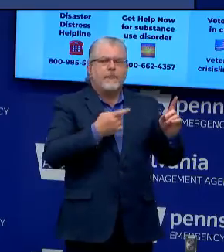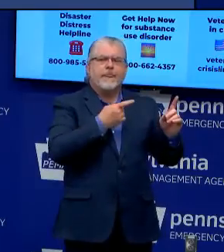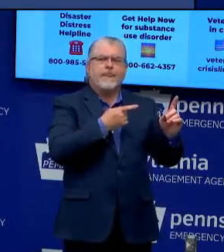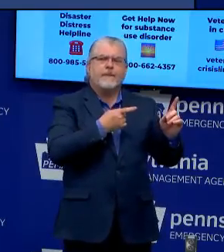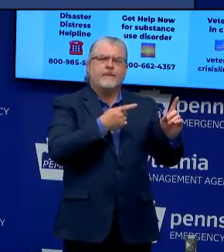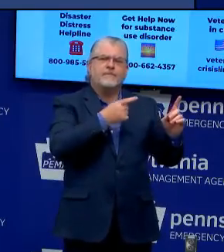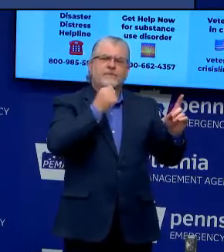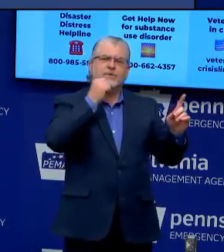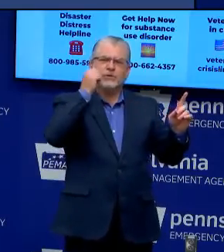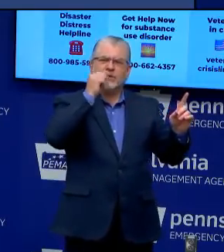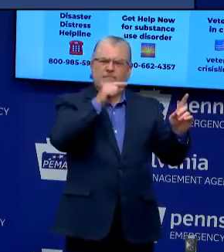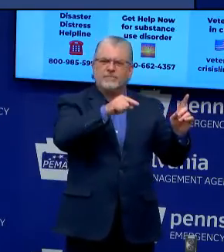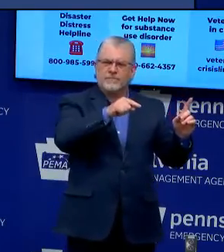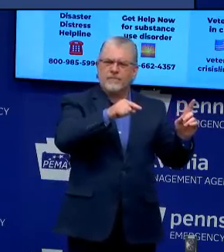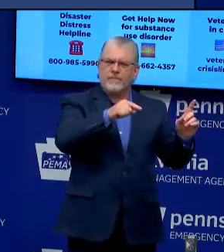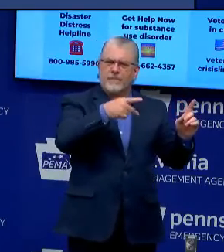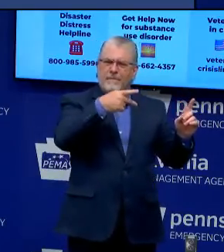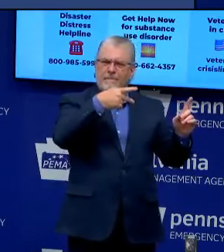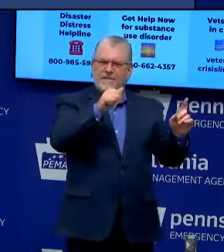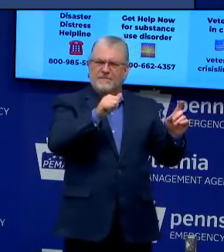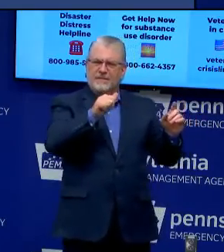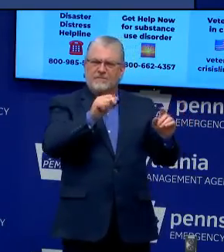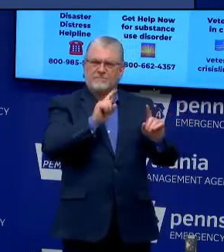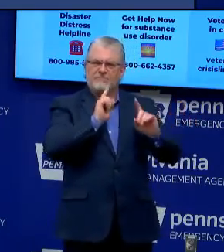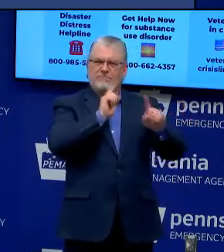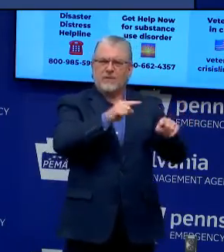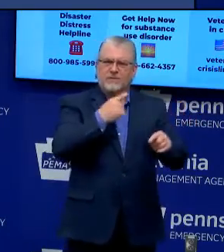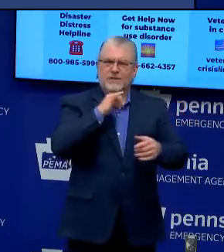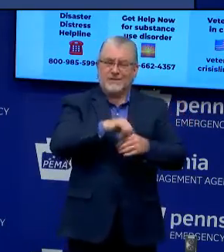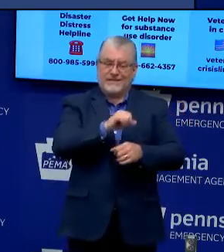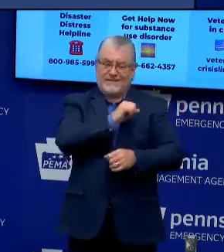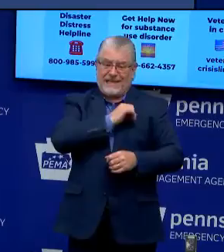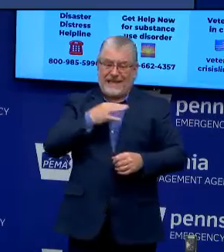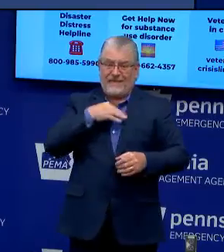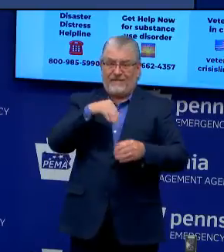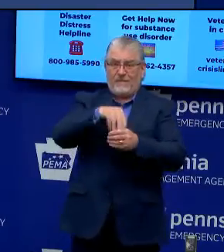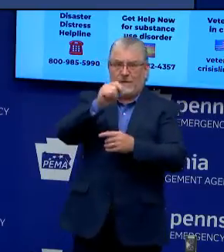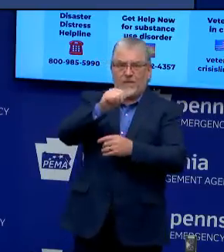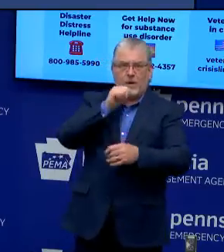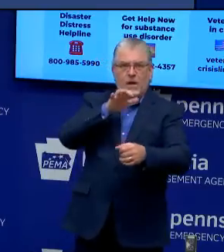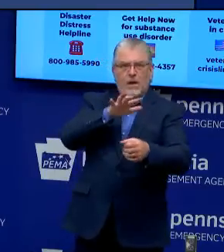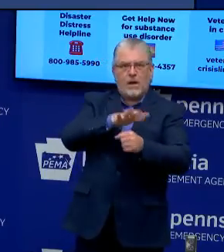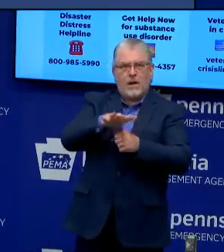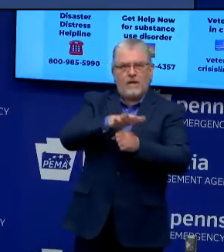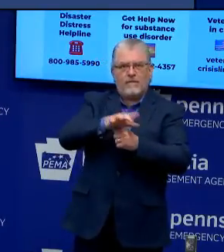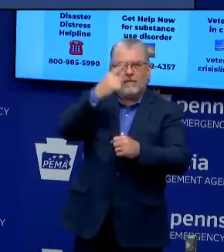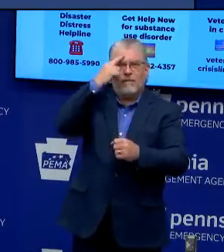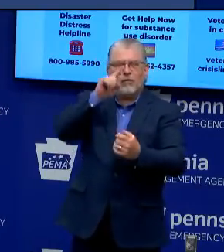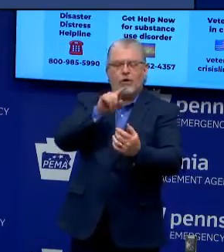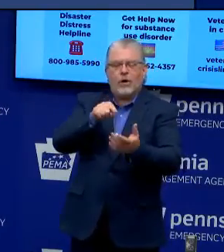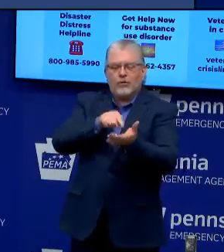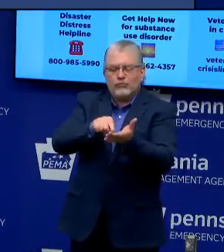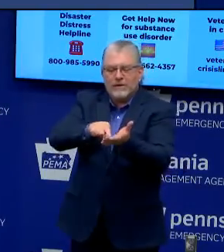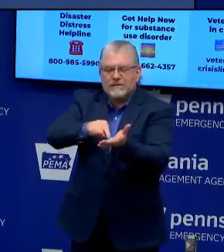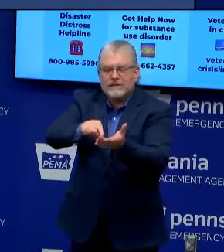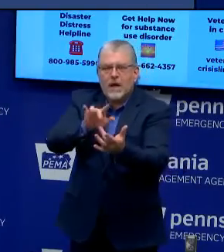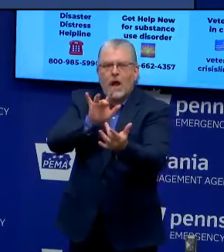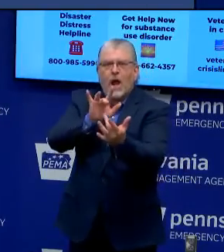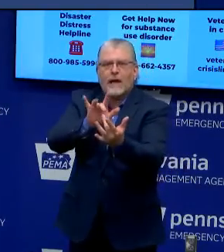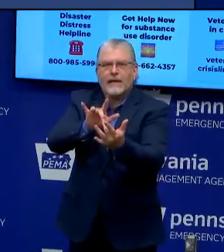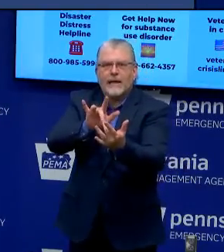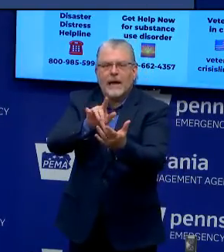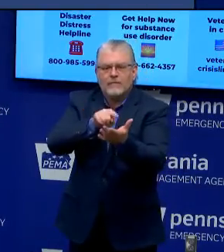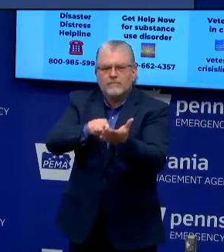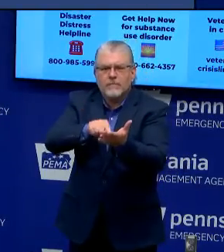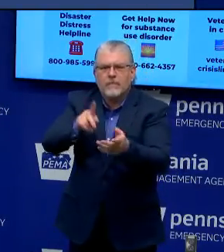tracing with only 160 staff members or 1.2 staffers per 100,000 residents. To handle COVID-19,